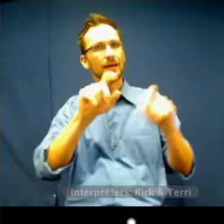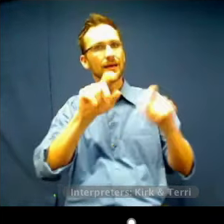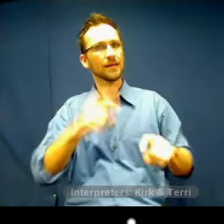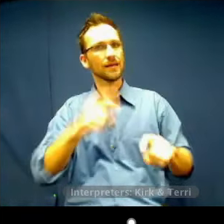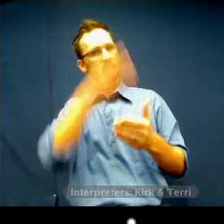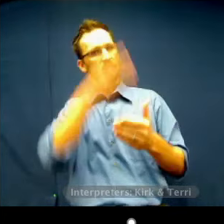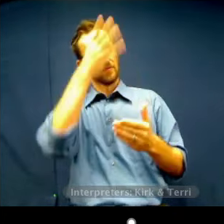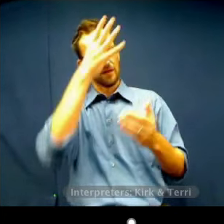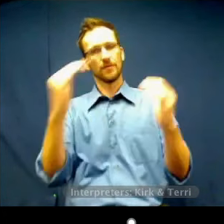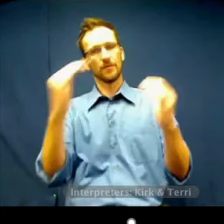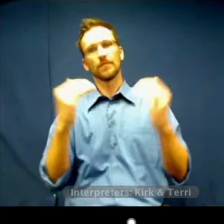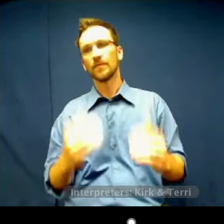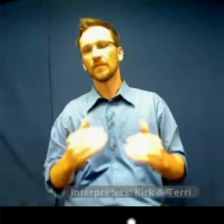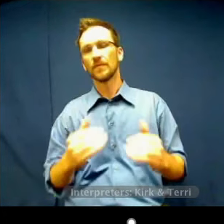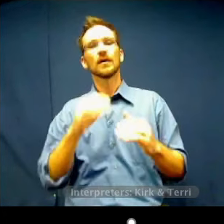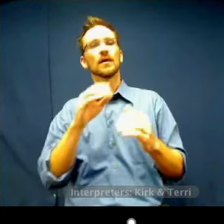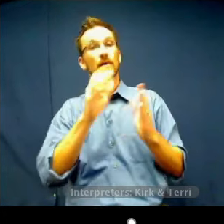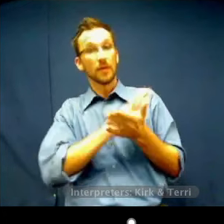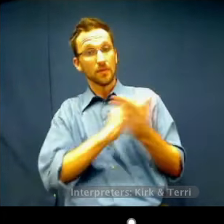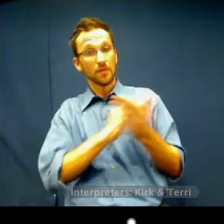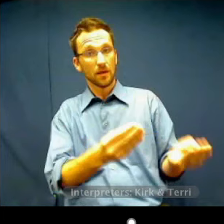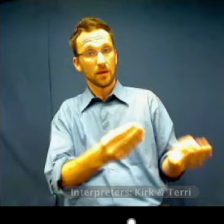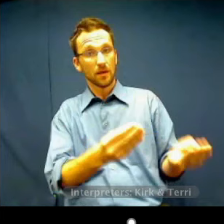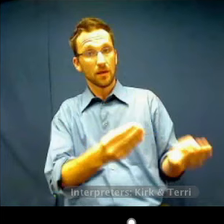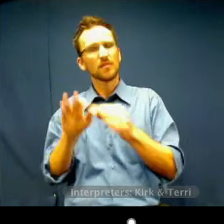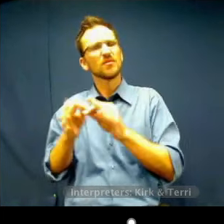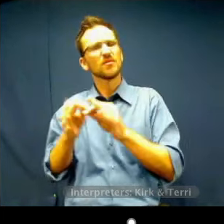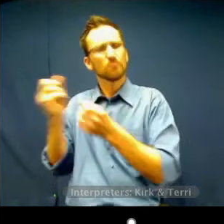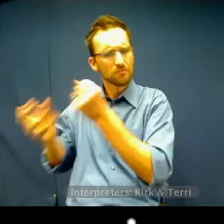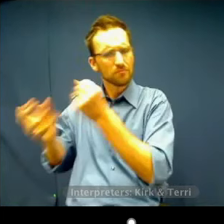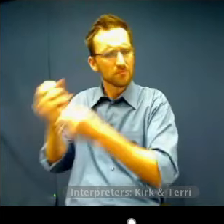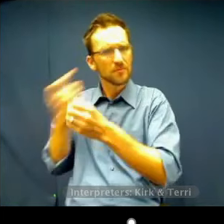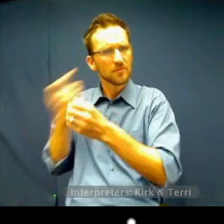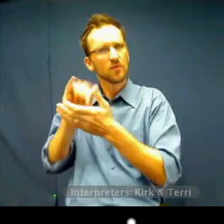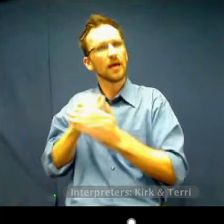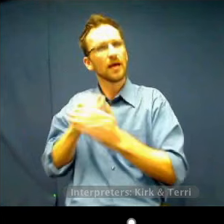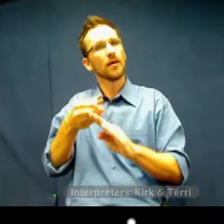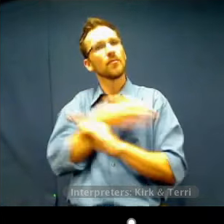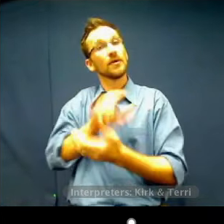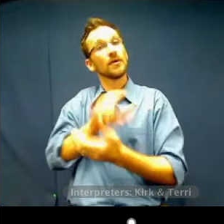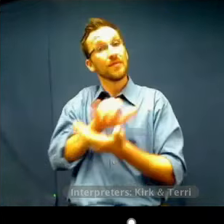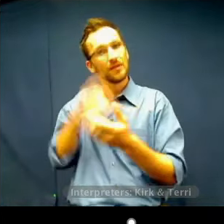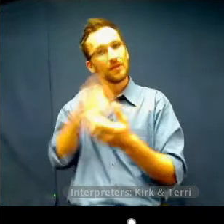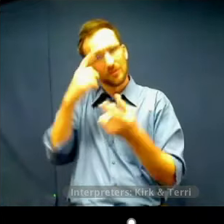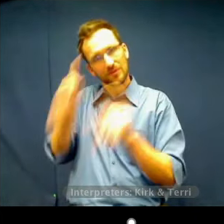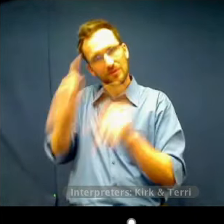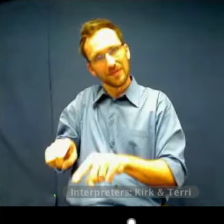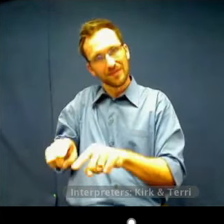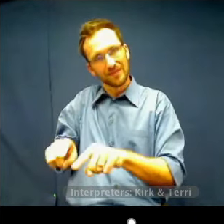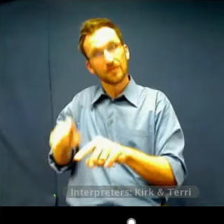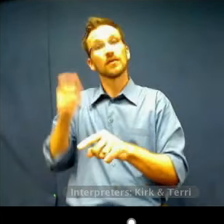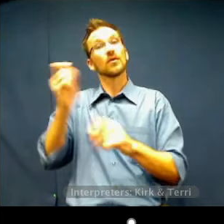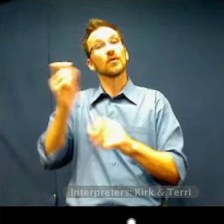More likely you'd be interpreting the case fighting over whether that agreement was valid or not.